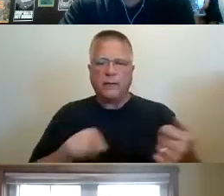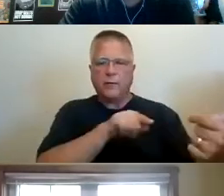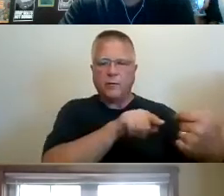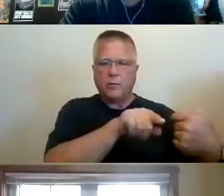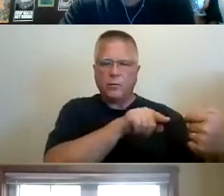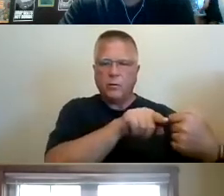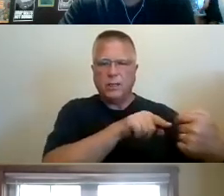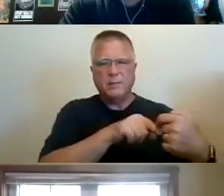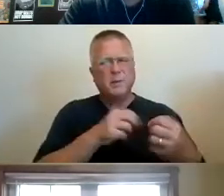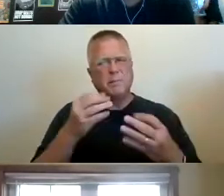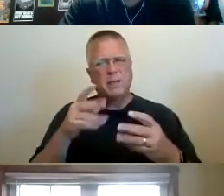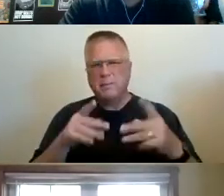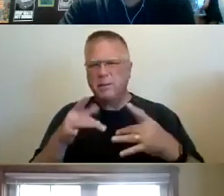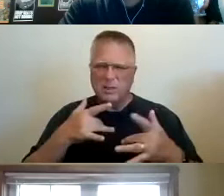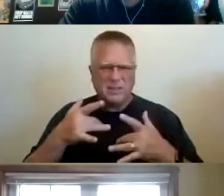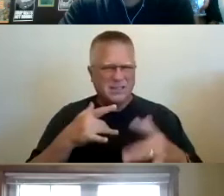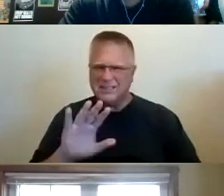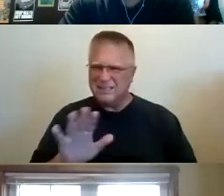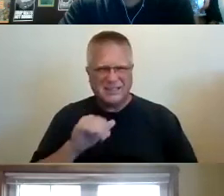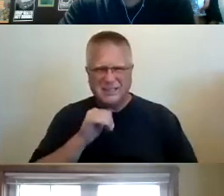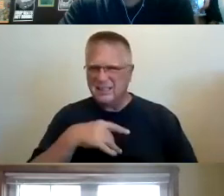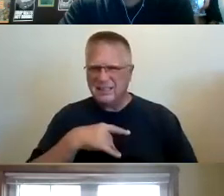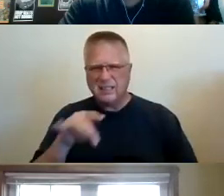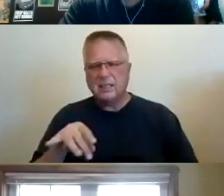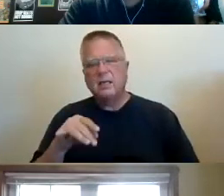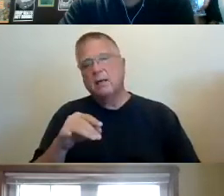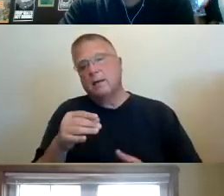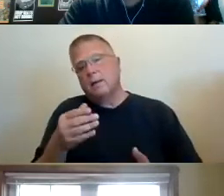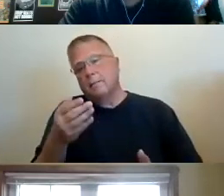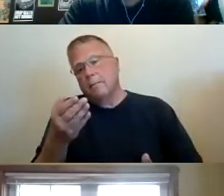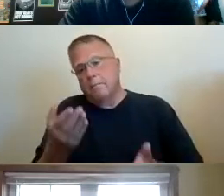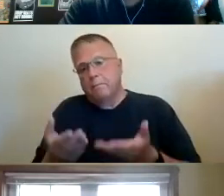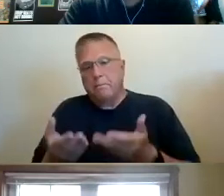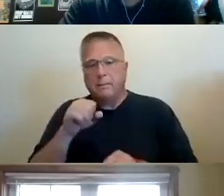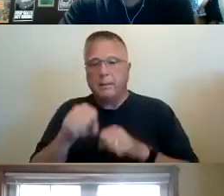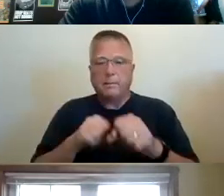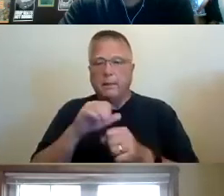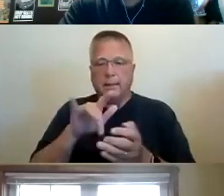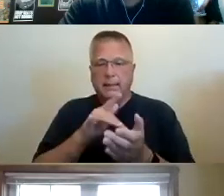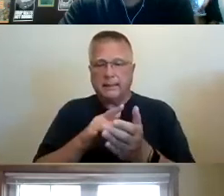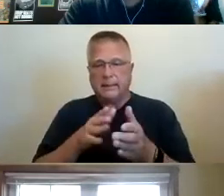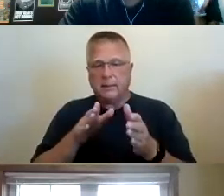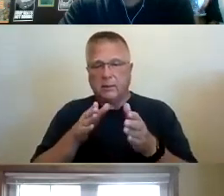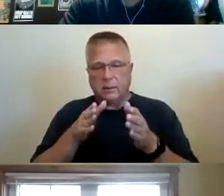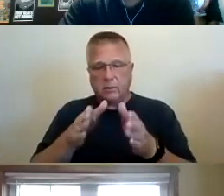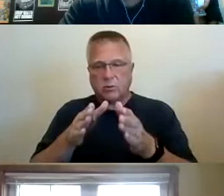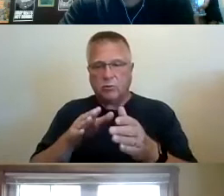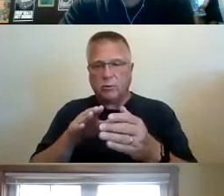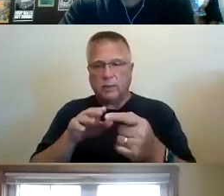many concerns about it. The bike lanes in the center of the street were looked at again. That